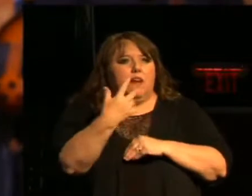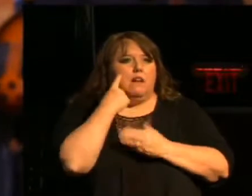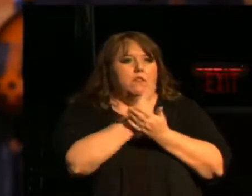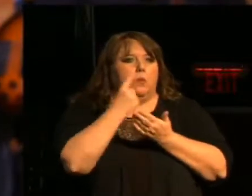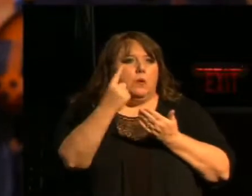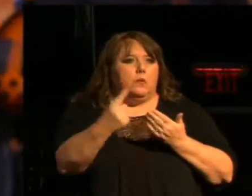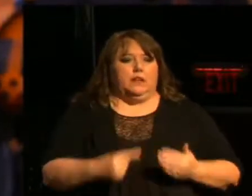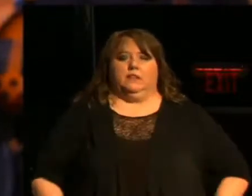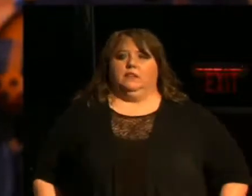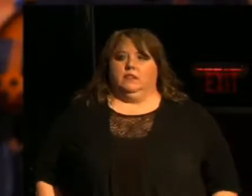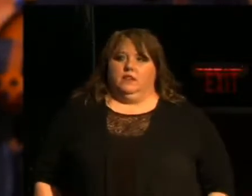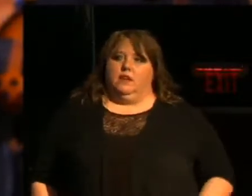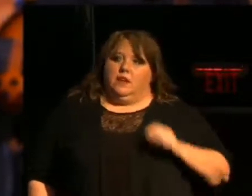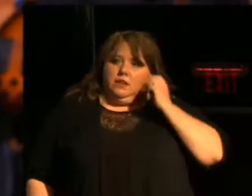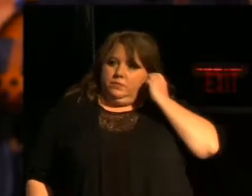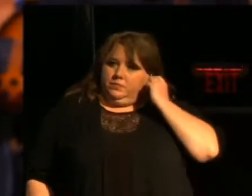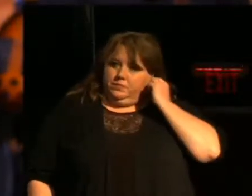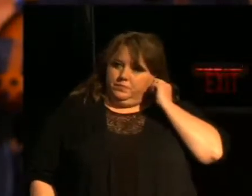is